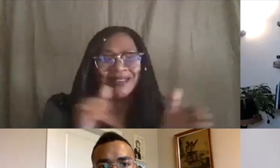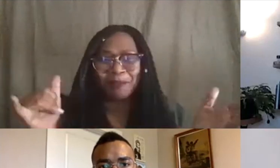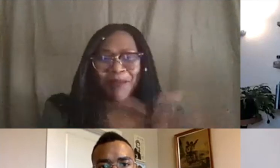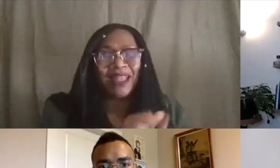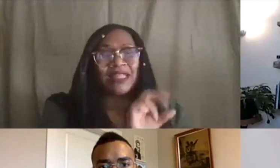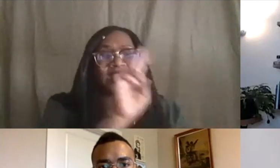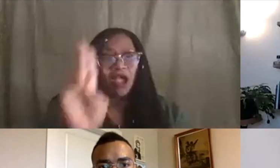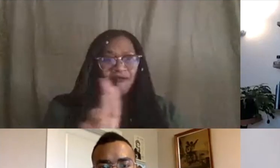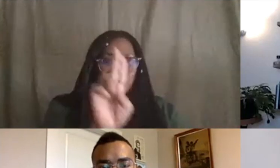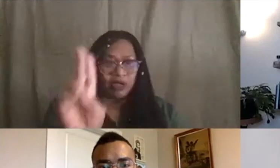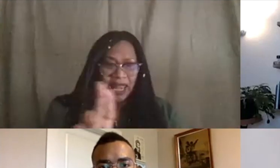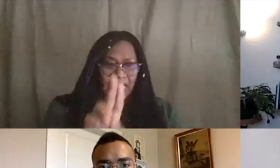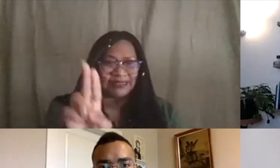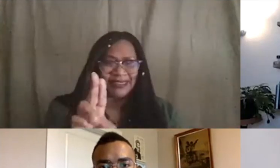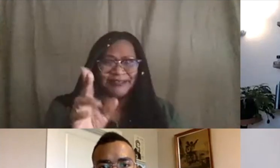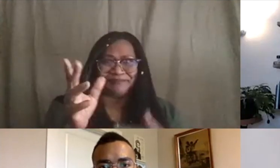utilizing